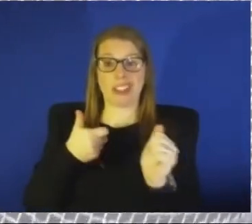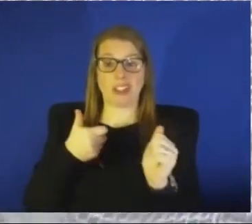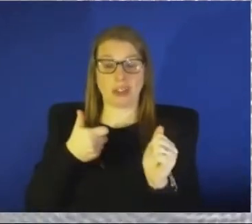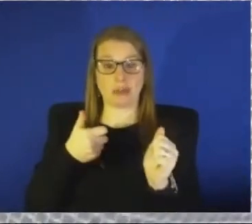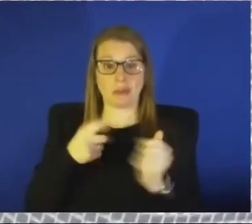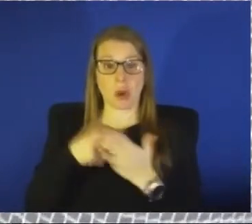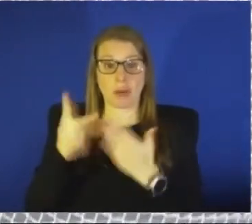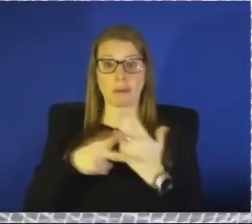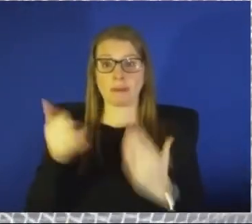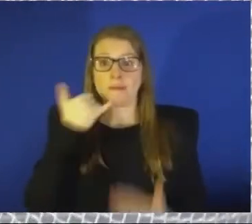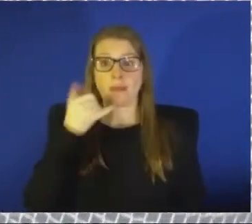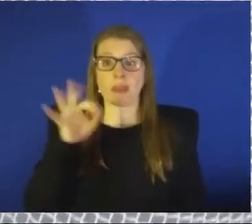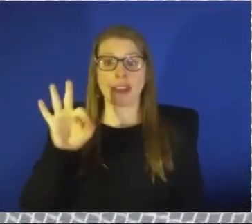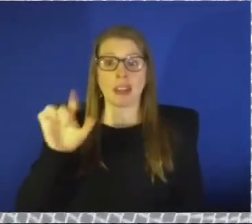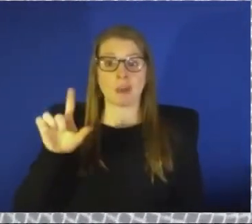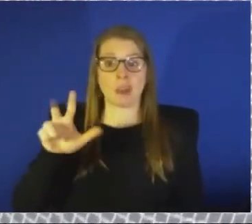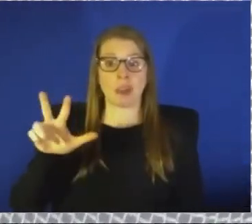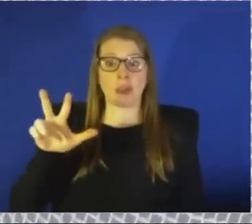at